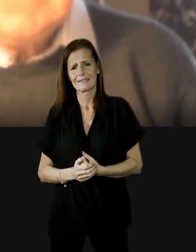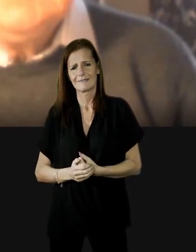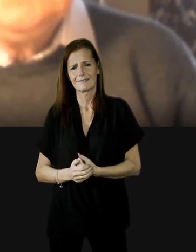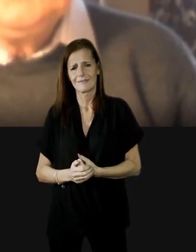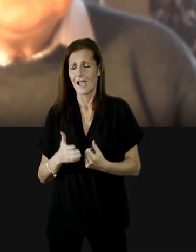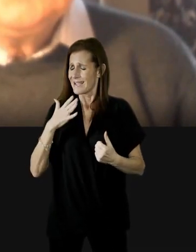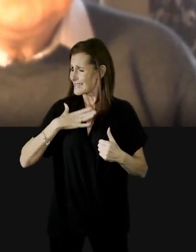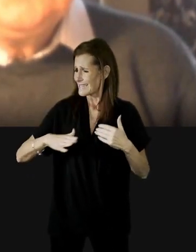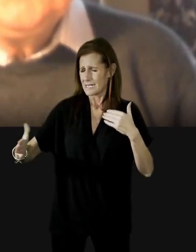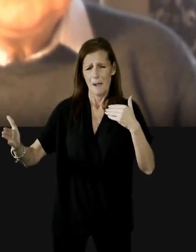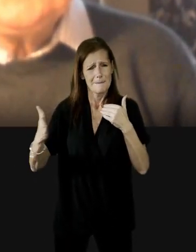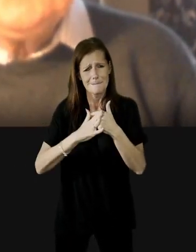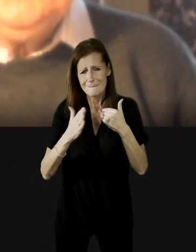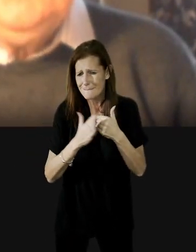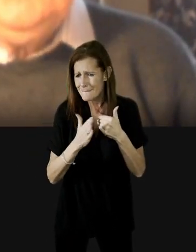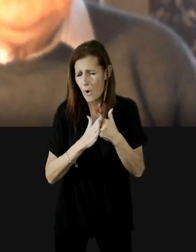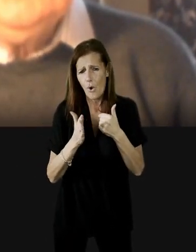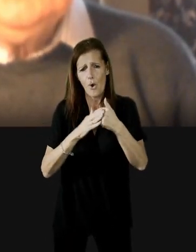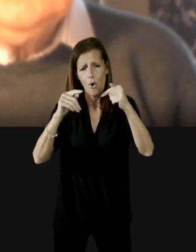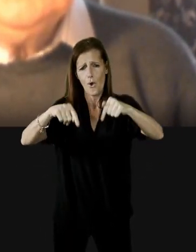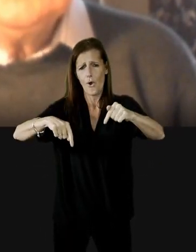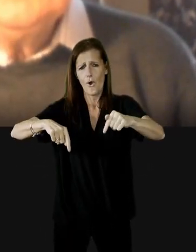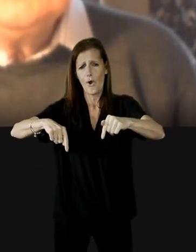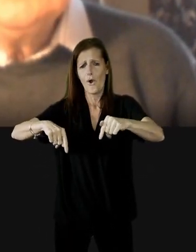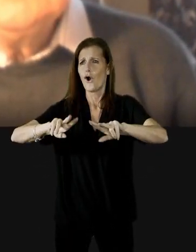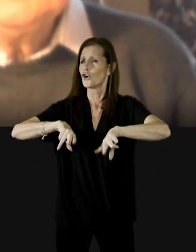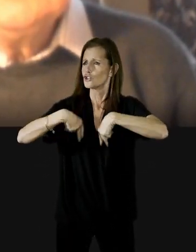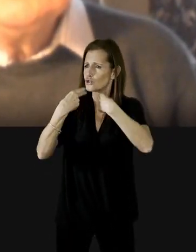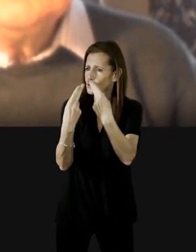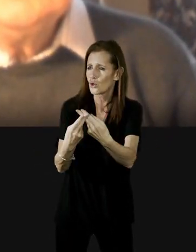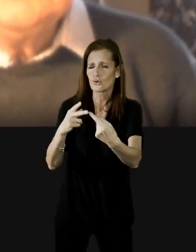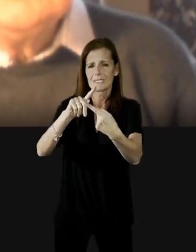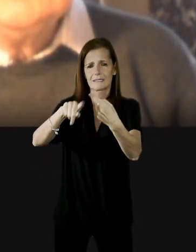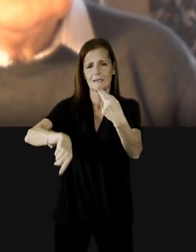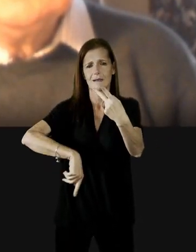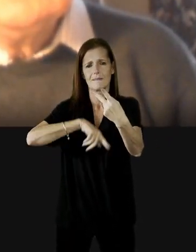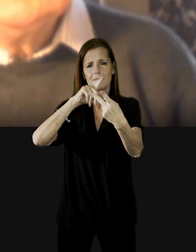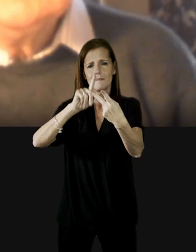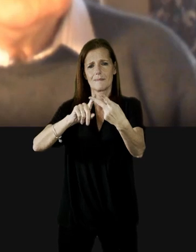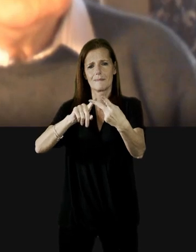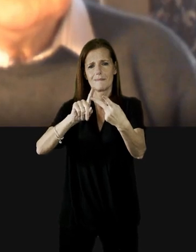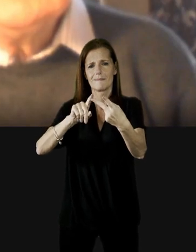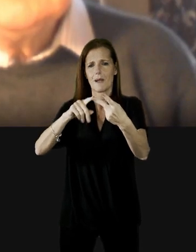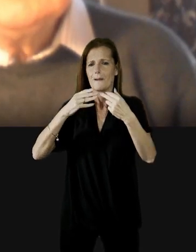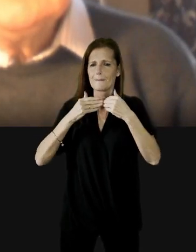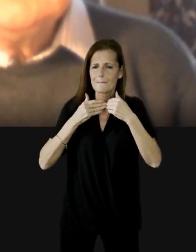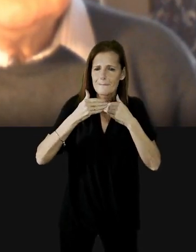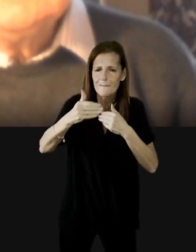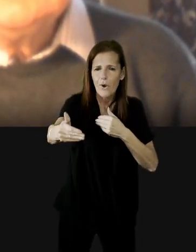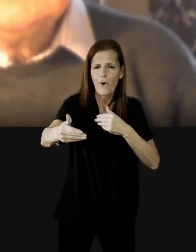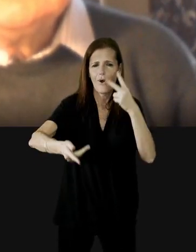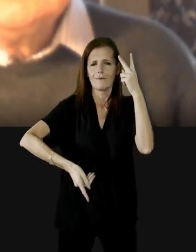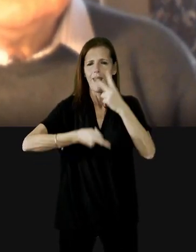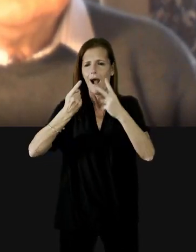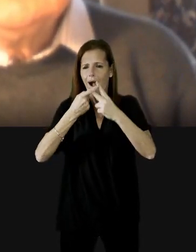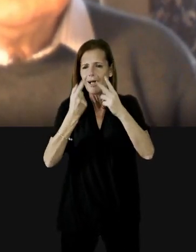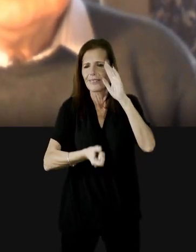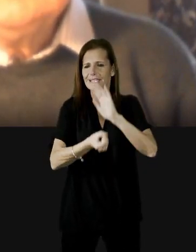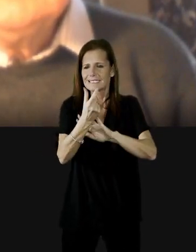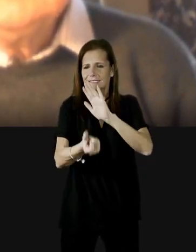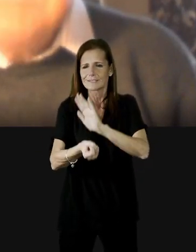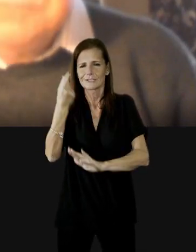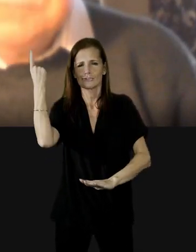would say we need more Access Fylde Coasts in tourism, and we need more of these kind of projects in every